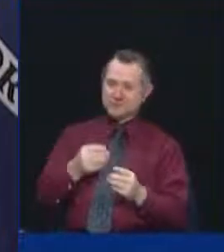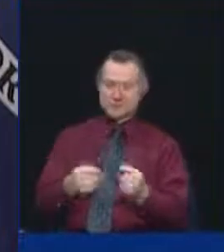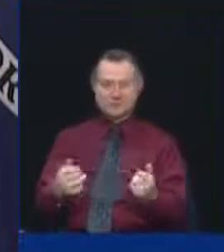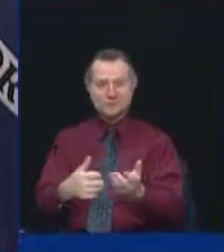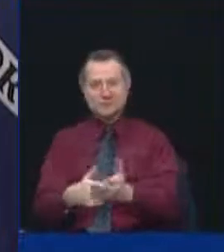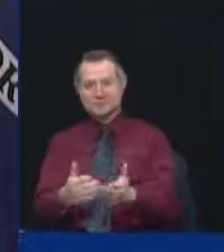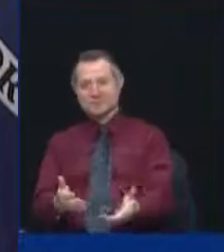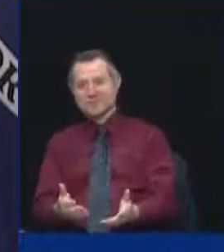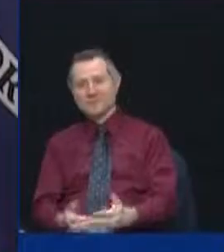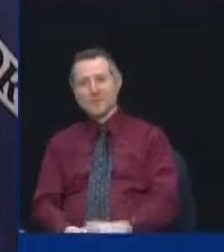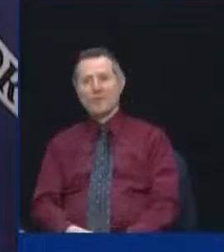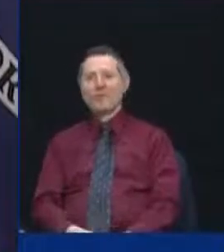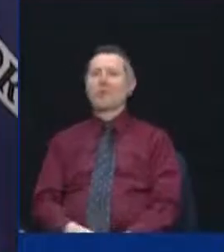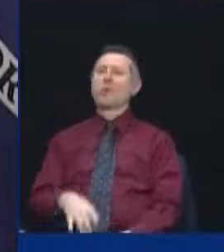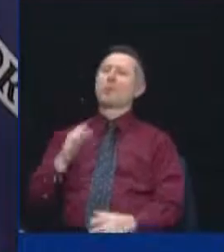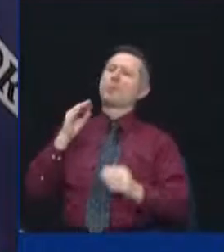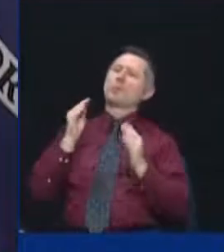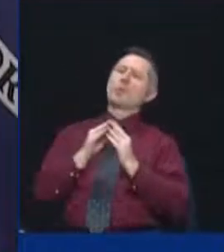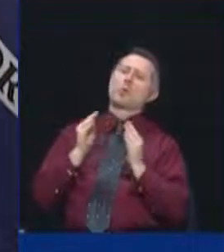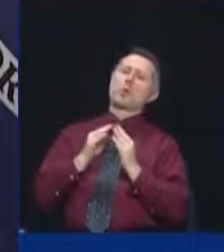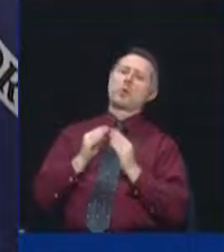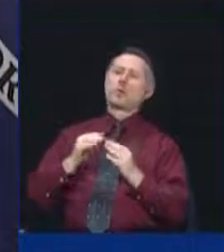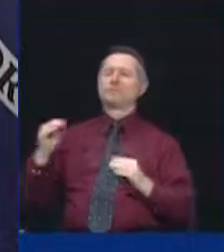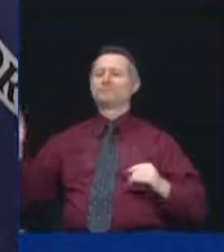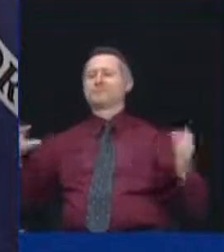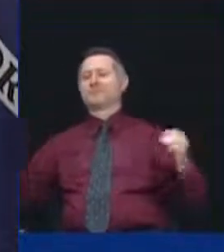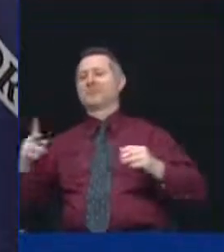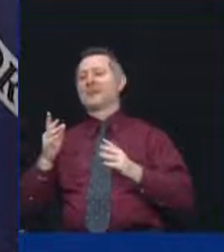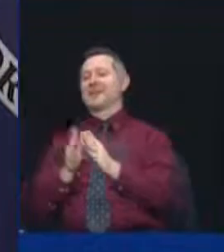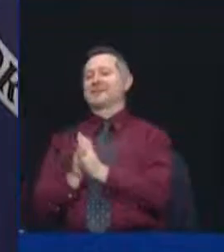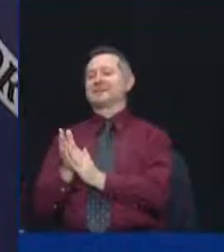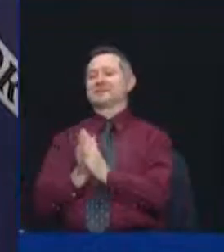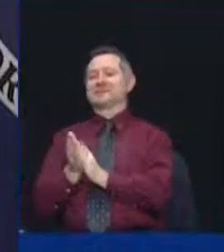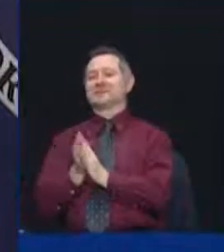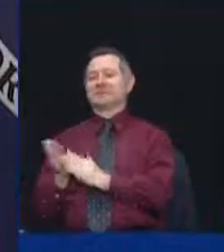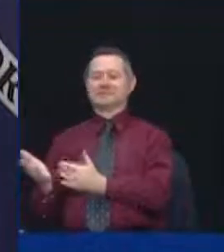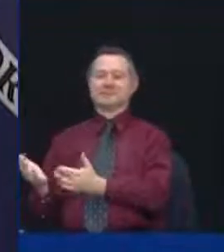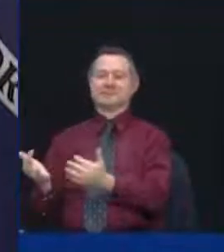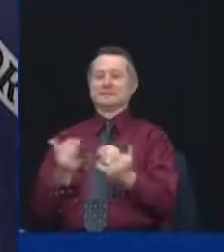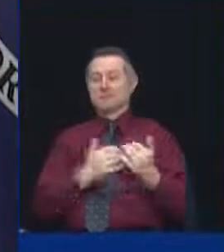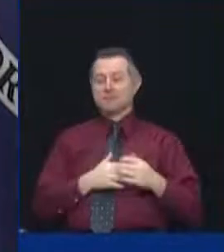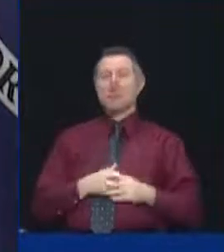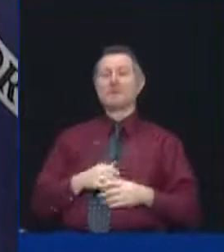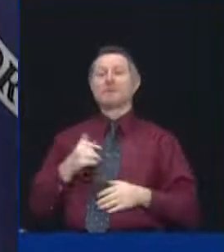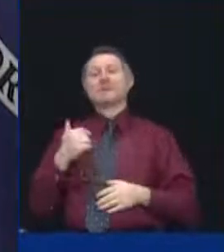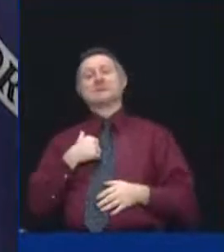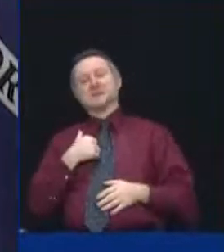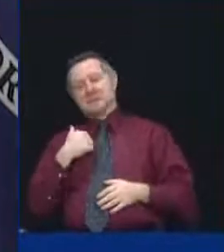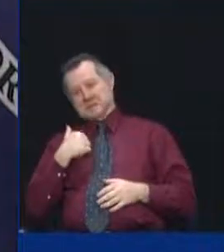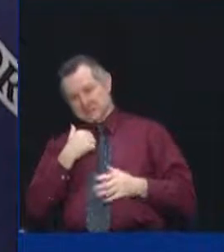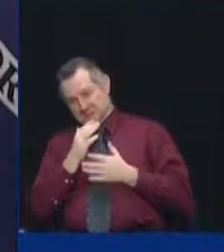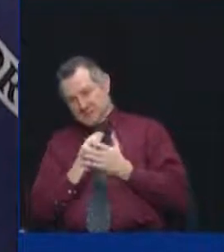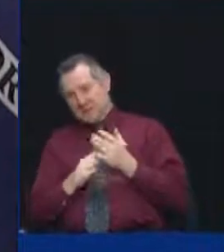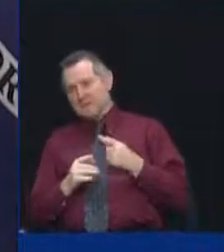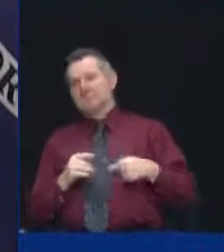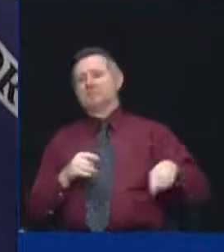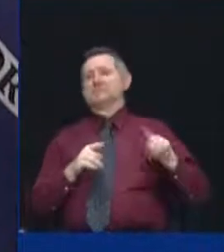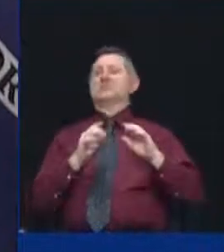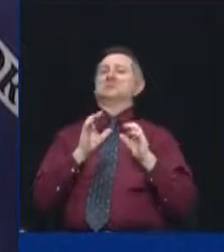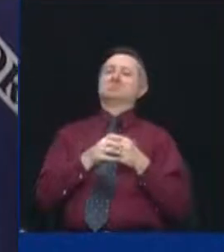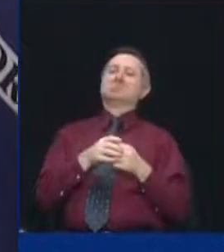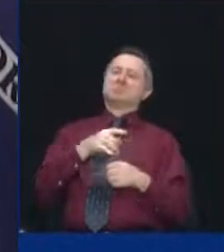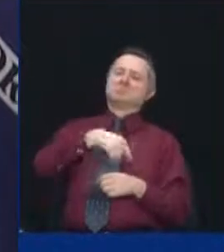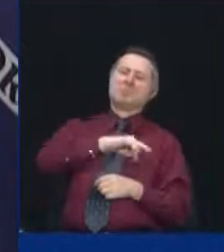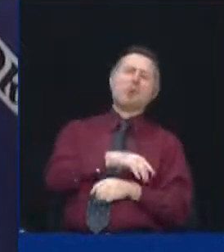more incentives for people to get a vaccine. I think you have a hardcore, no